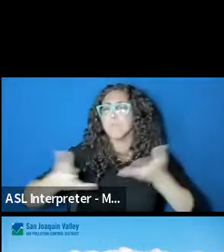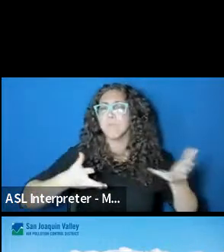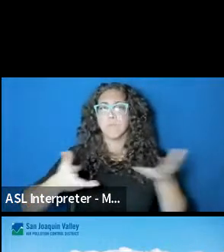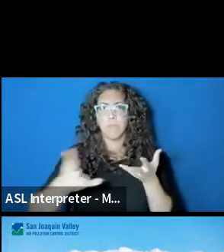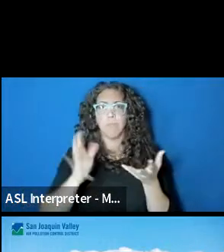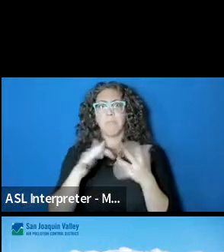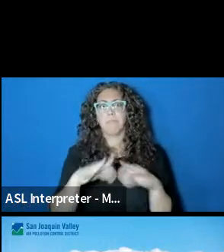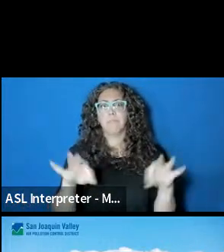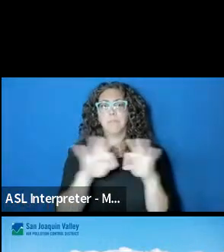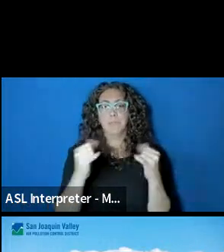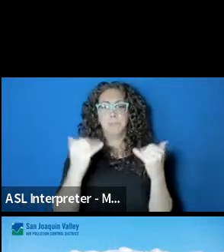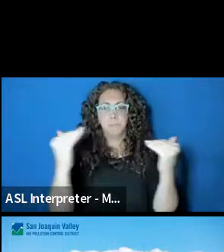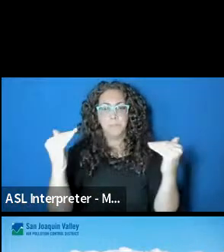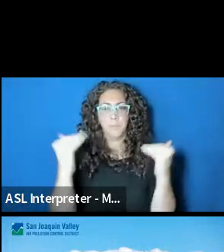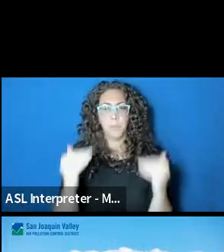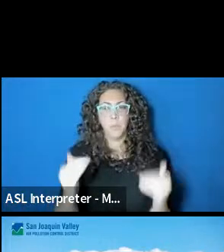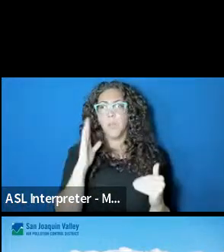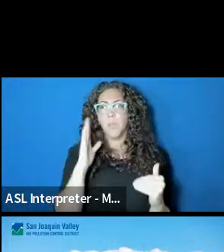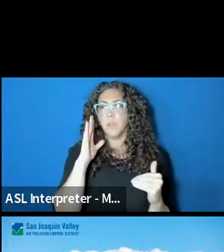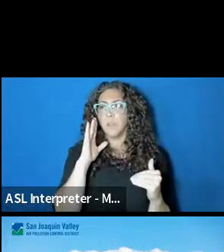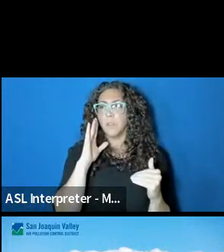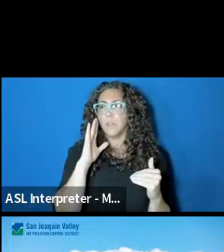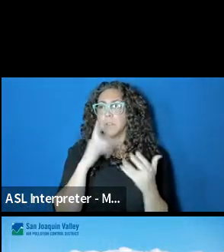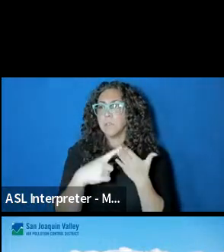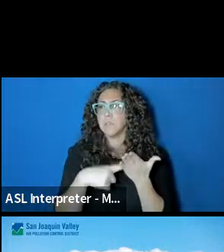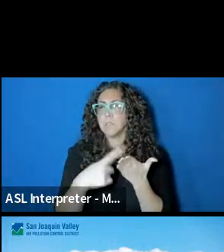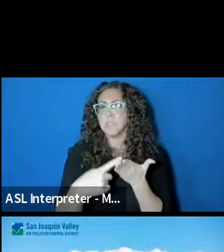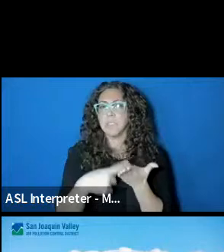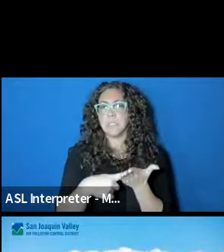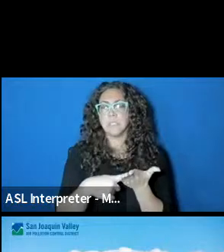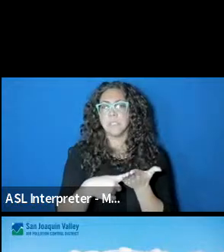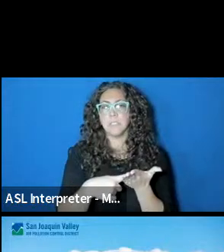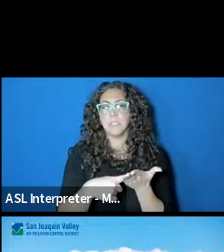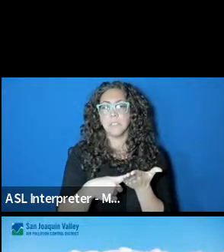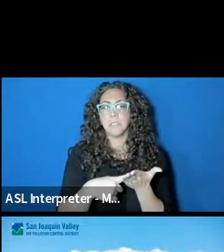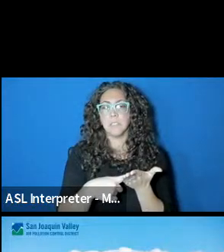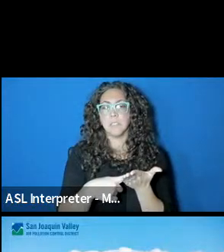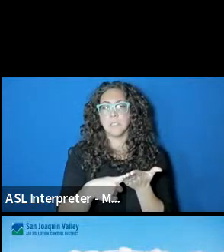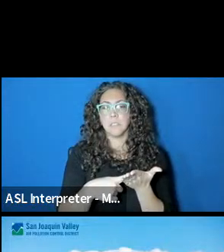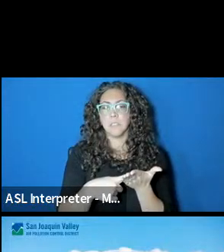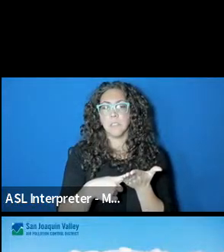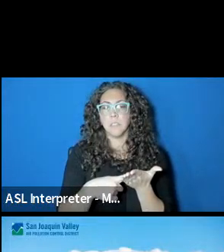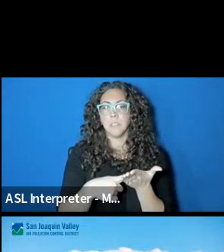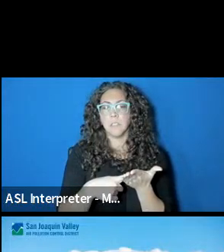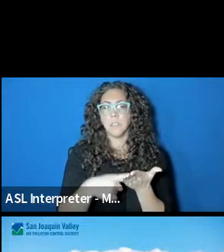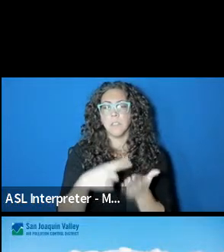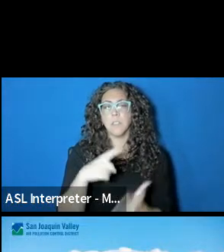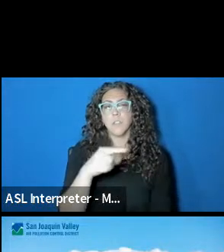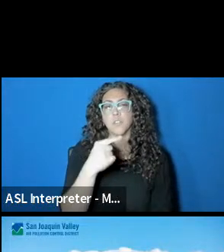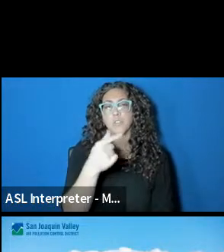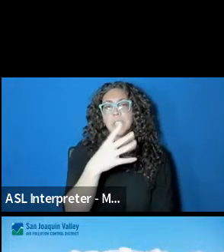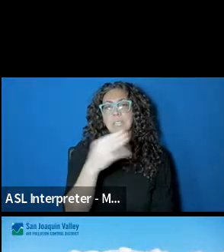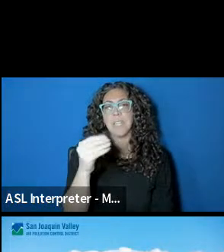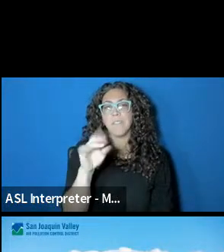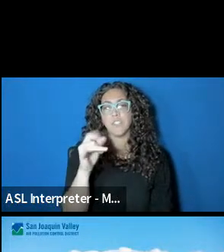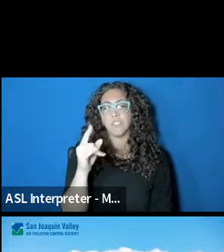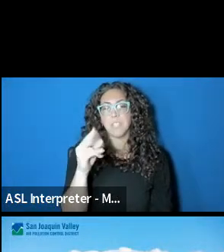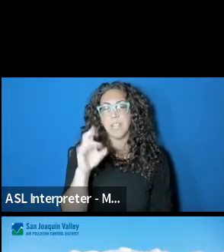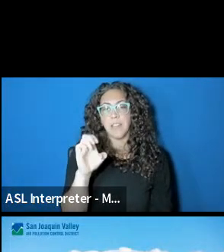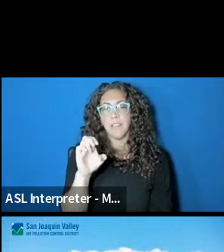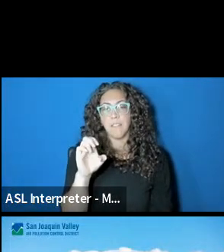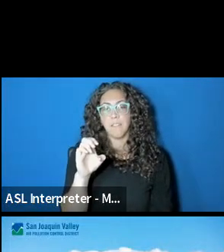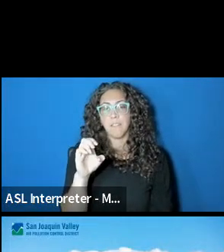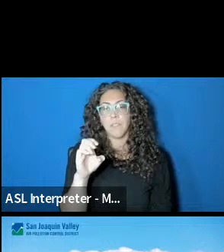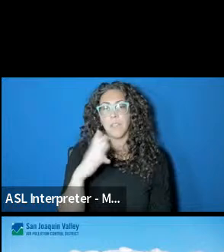vegetative barriers proposal review. And during this next portion of the meeting, Little Manila Rising is going to be presenting about two